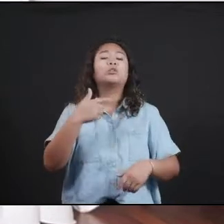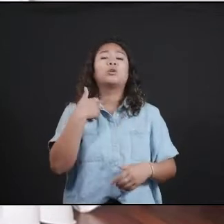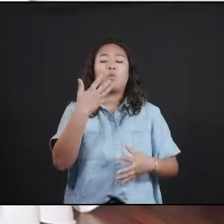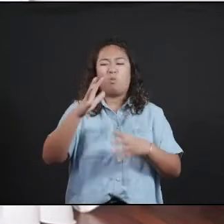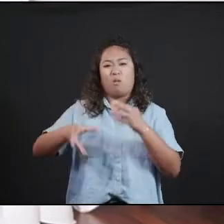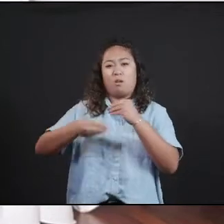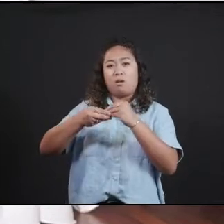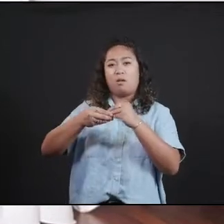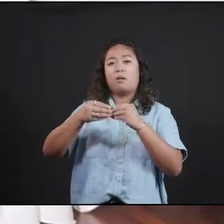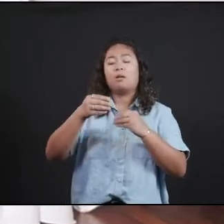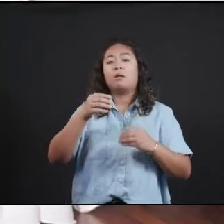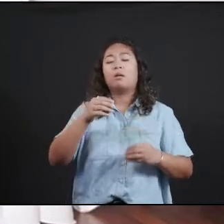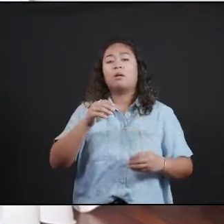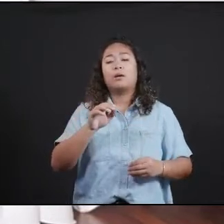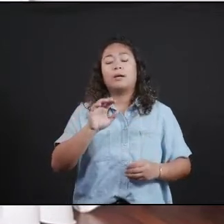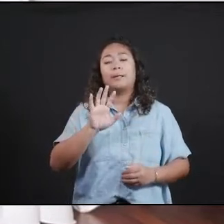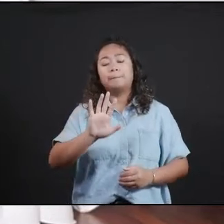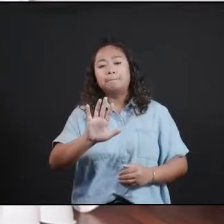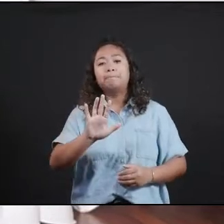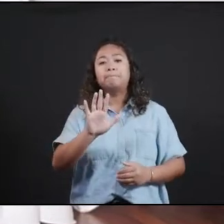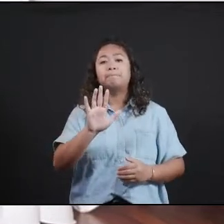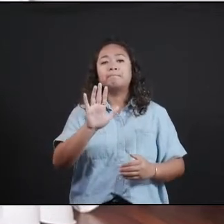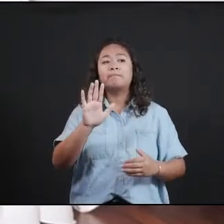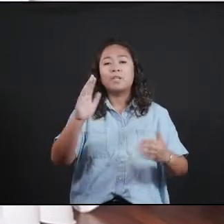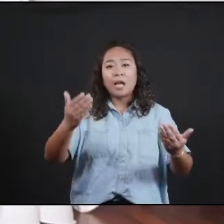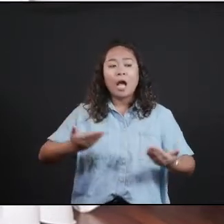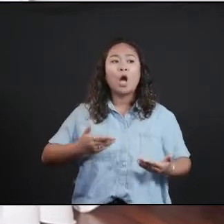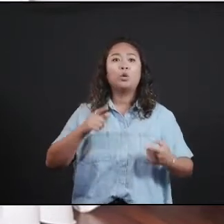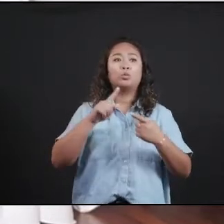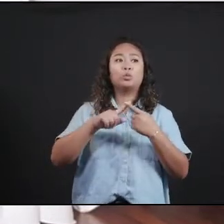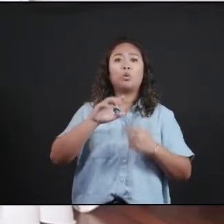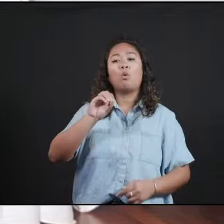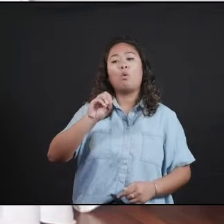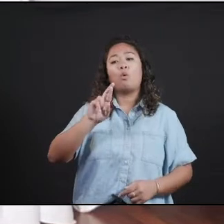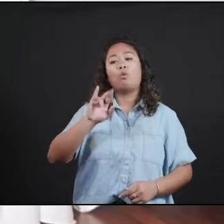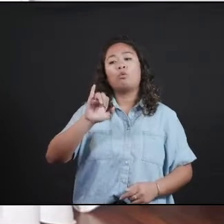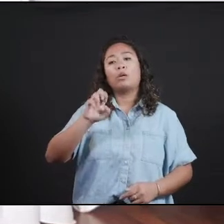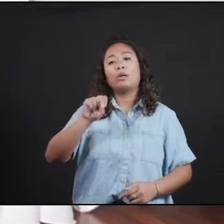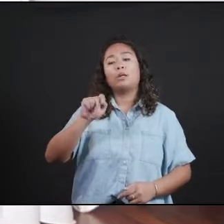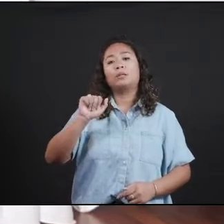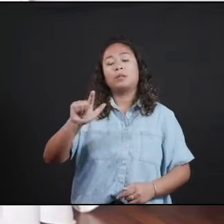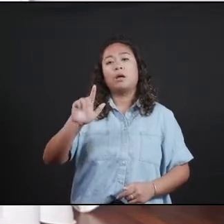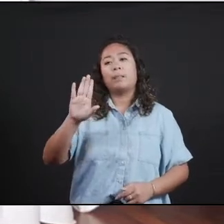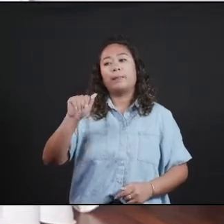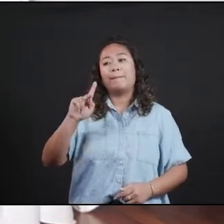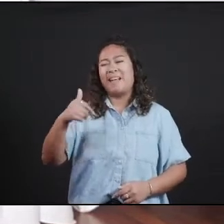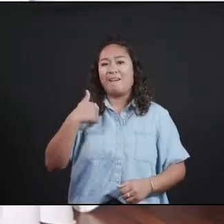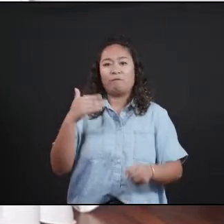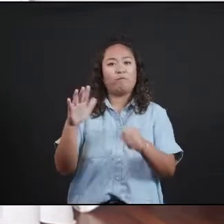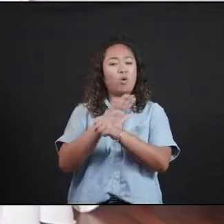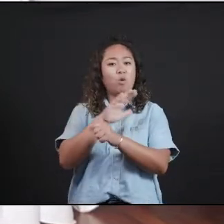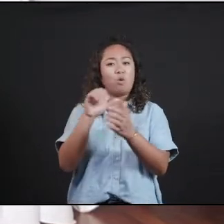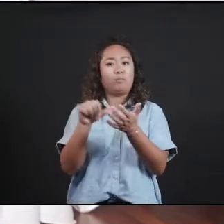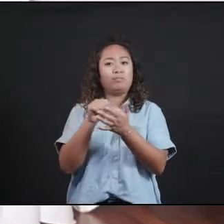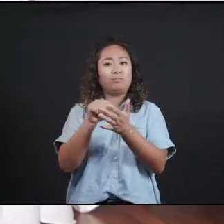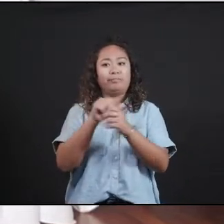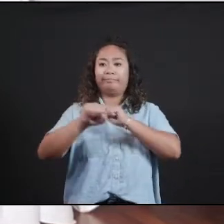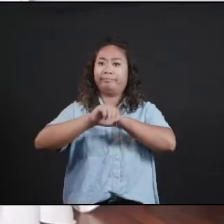to bolster the economy, and that time is now. We must identify the economic shortcomings and